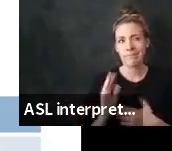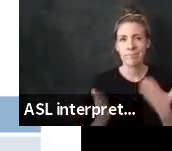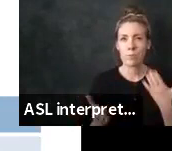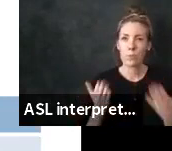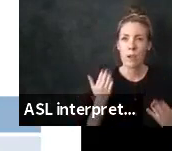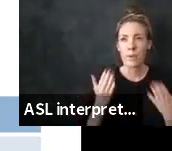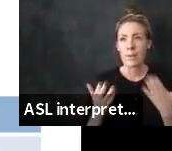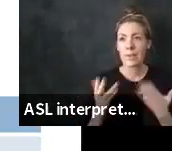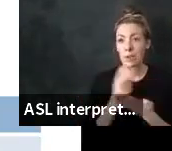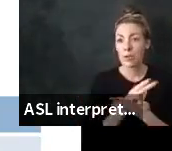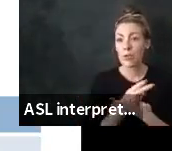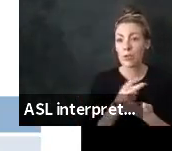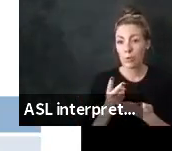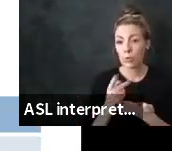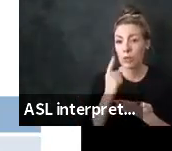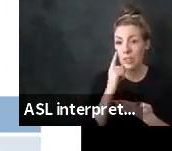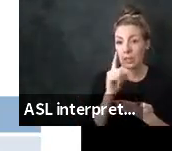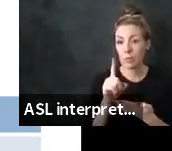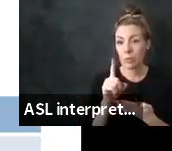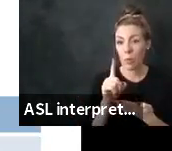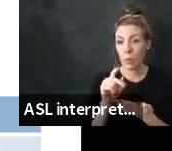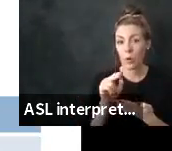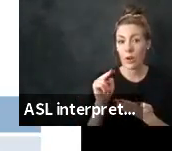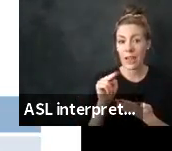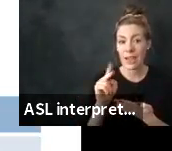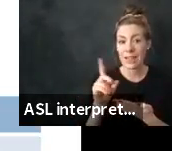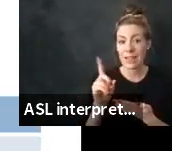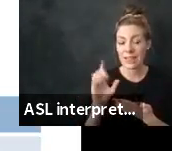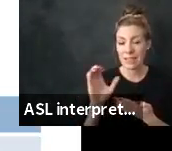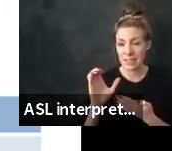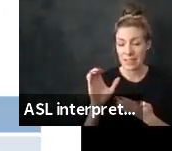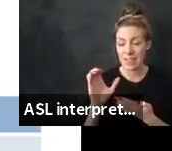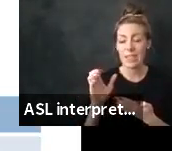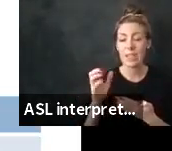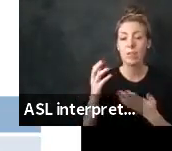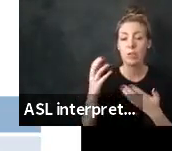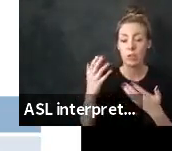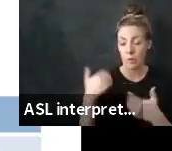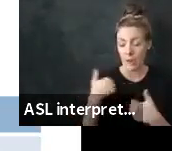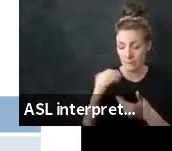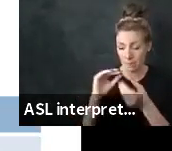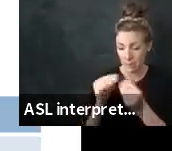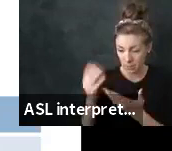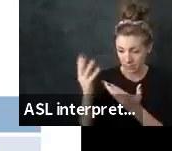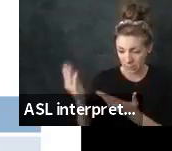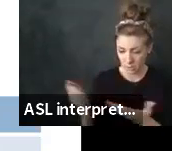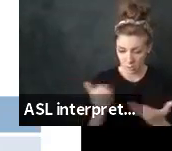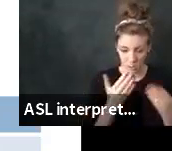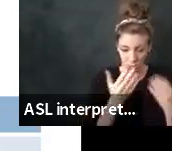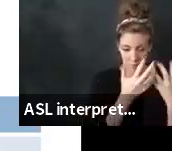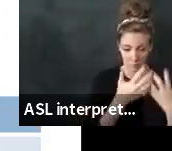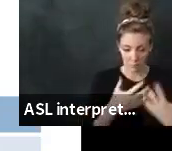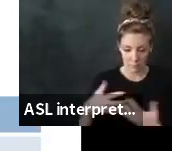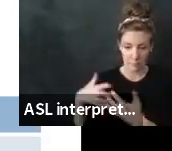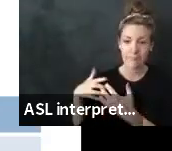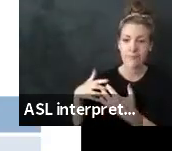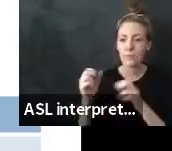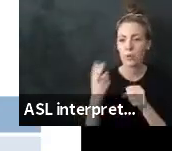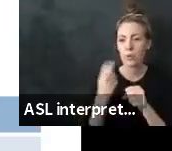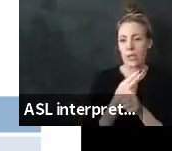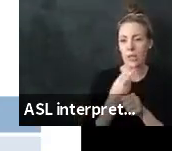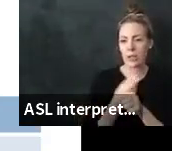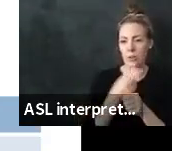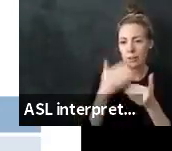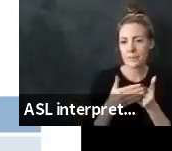it will take probably 2 weeks for NDC to take the data and configure it so that it's usable